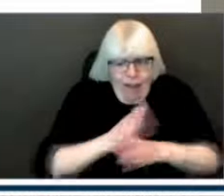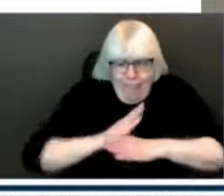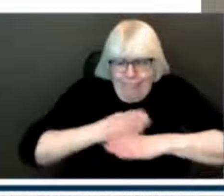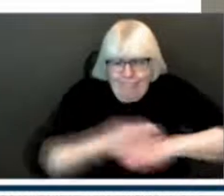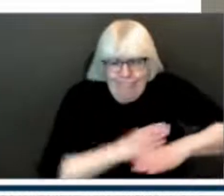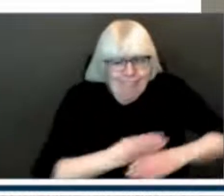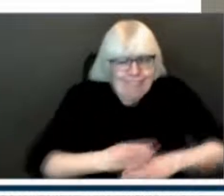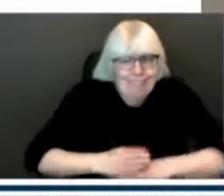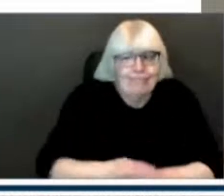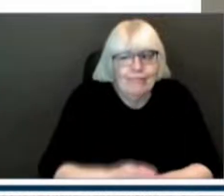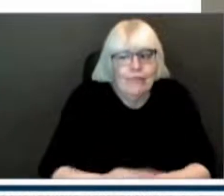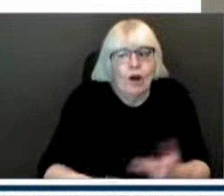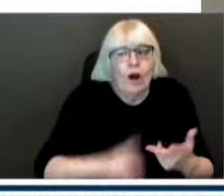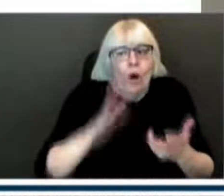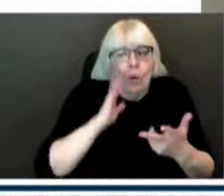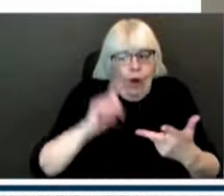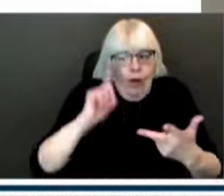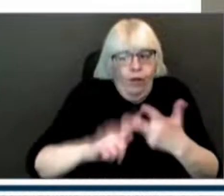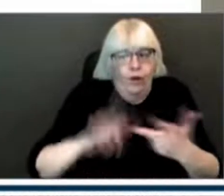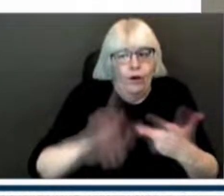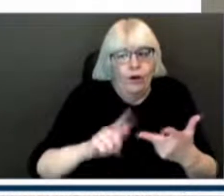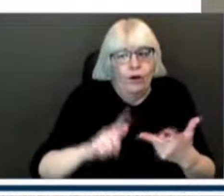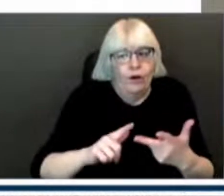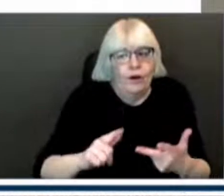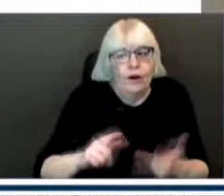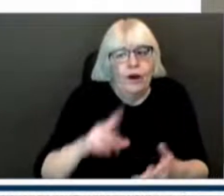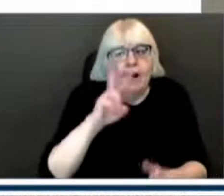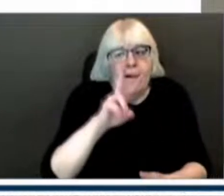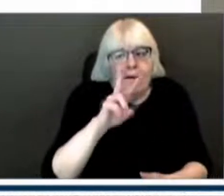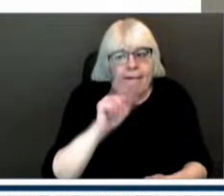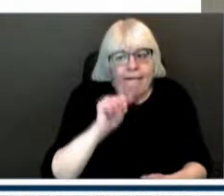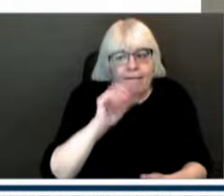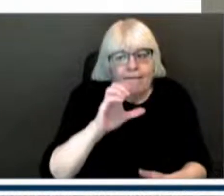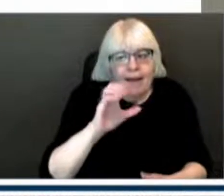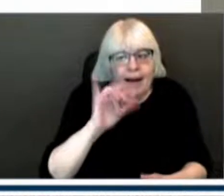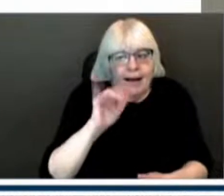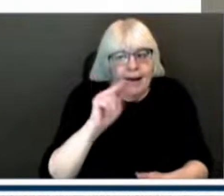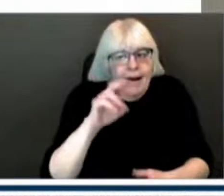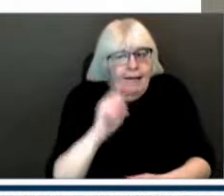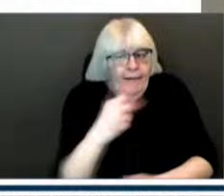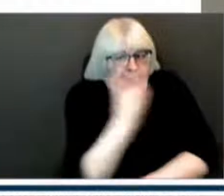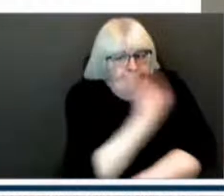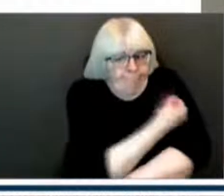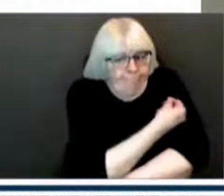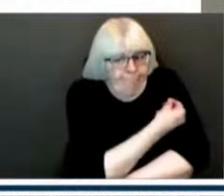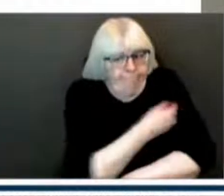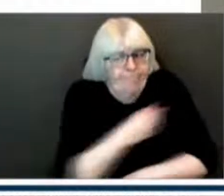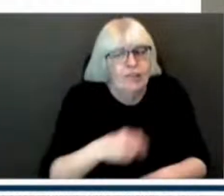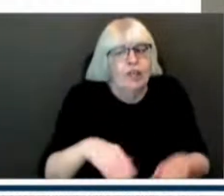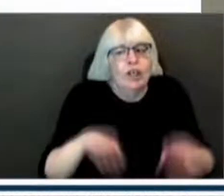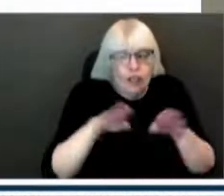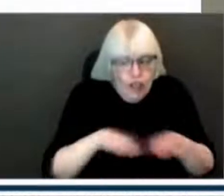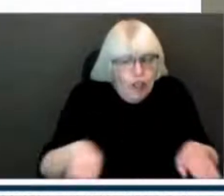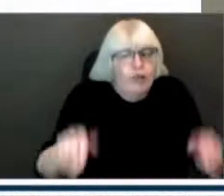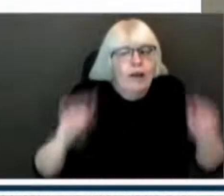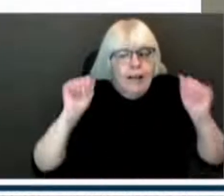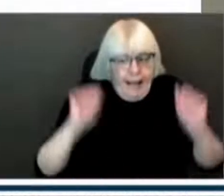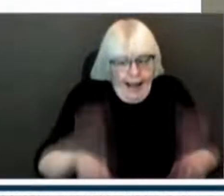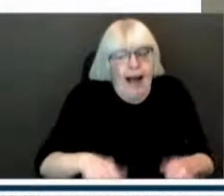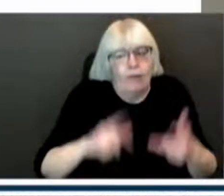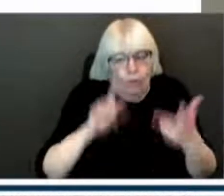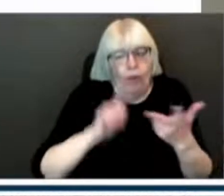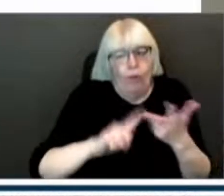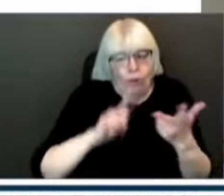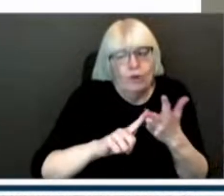to complete their primary series. Children meeting these criteria are now eligible for this additional primary series dose